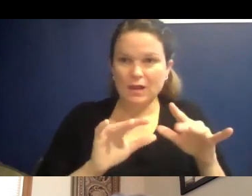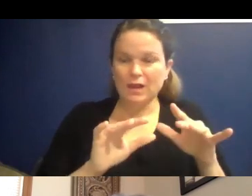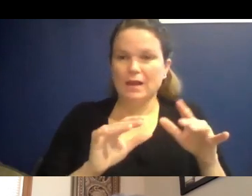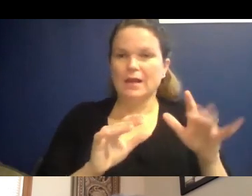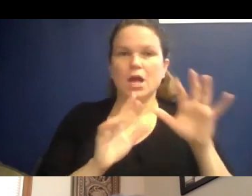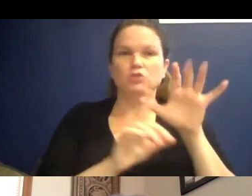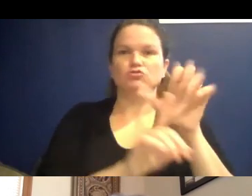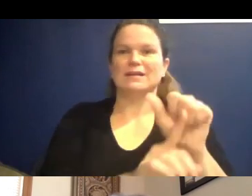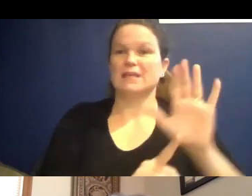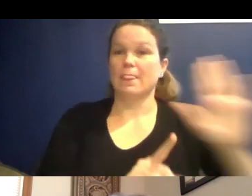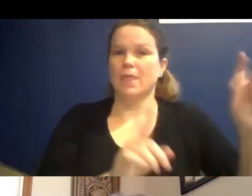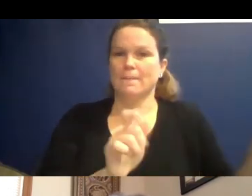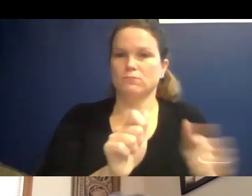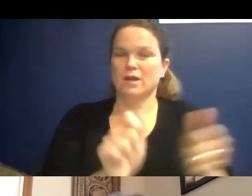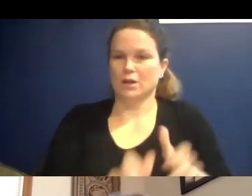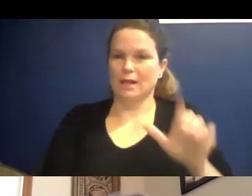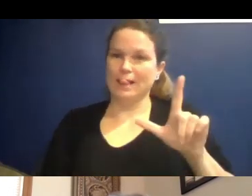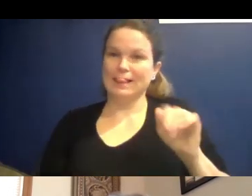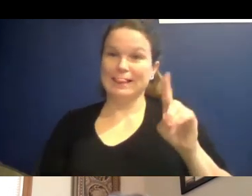predators, which are ladybugs.